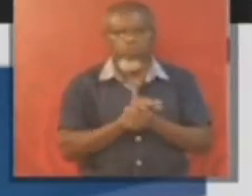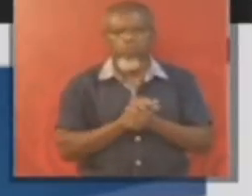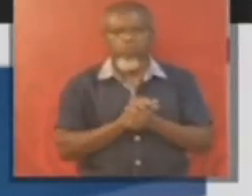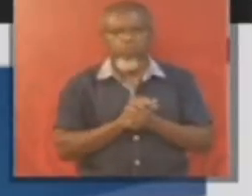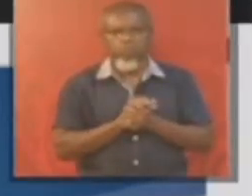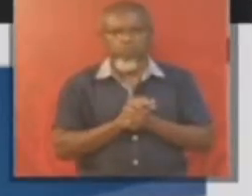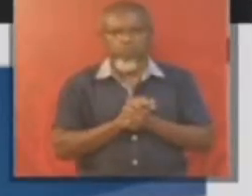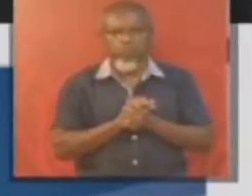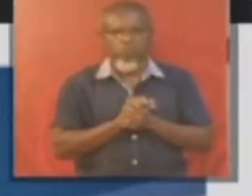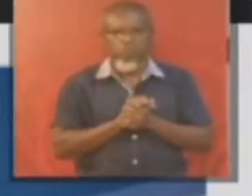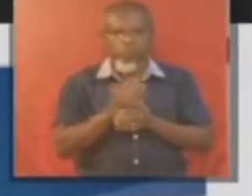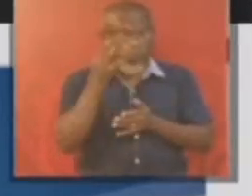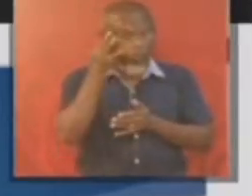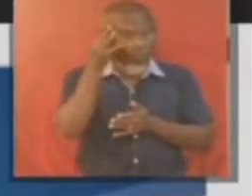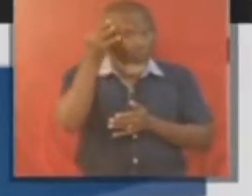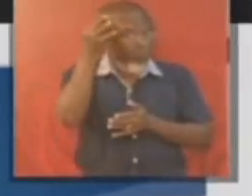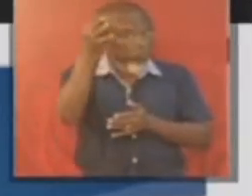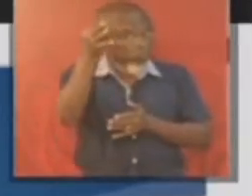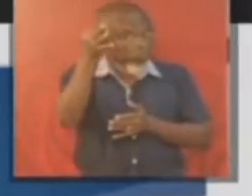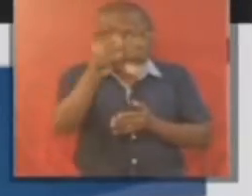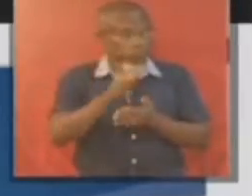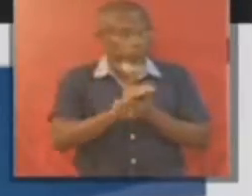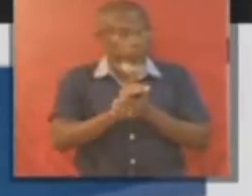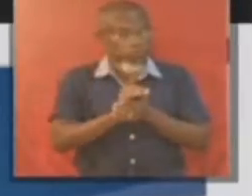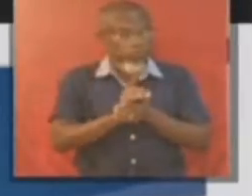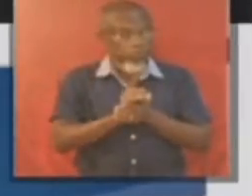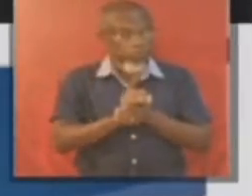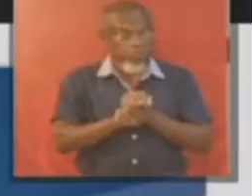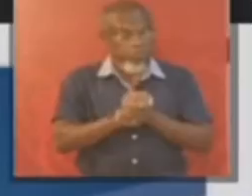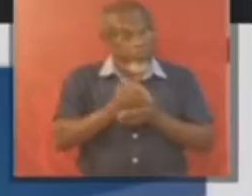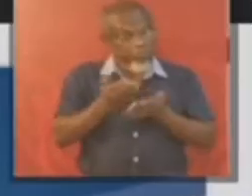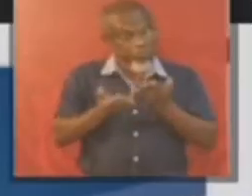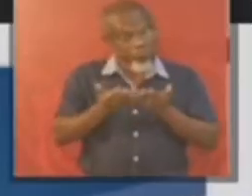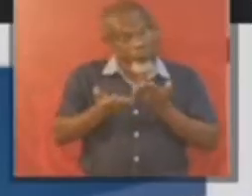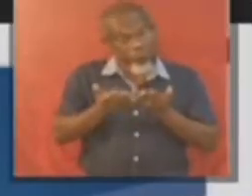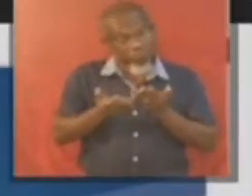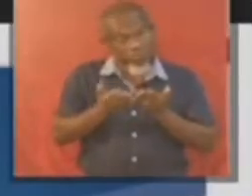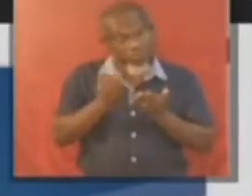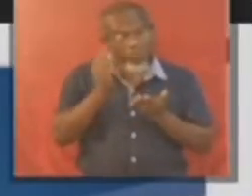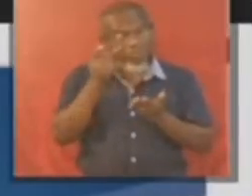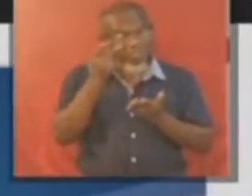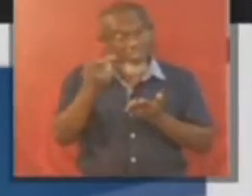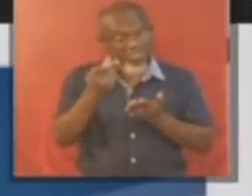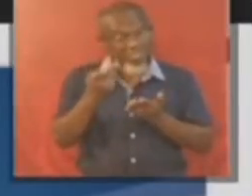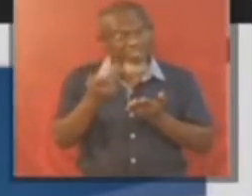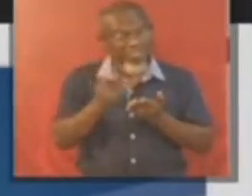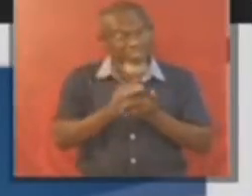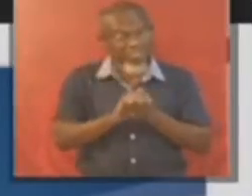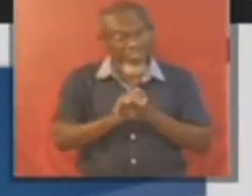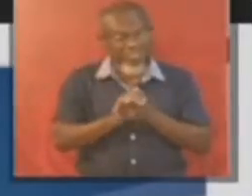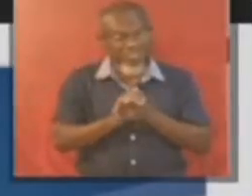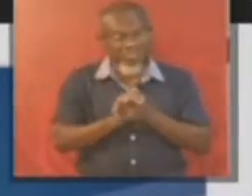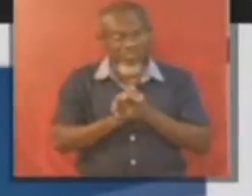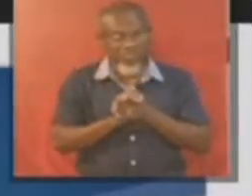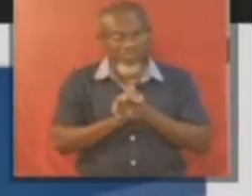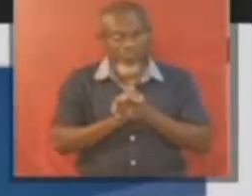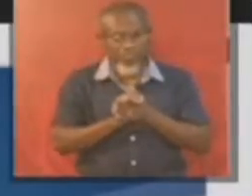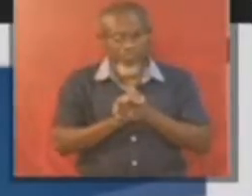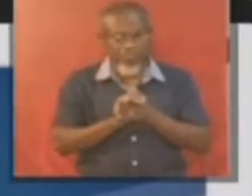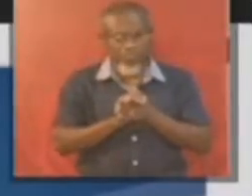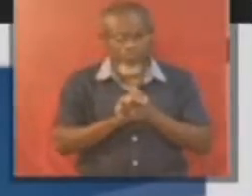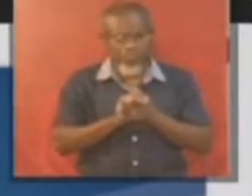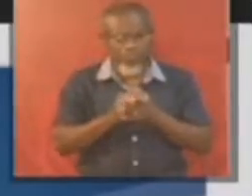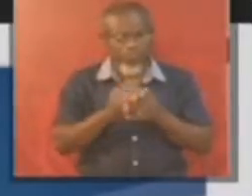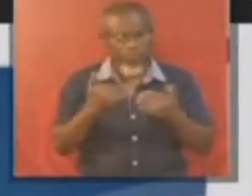The future. And in the future, we're looking at, and this is rapid prototyping, in the future, what we're looking at is